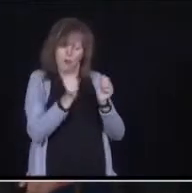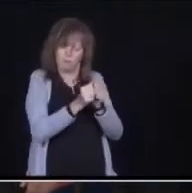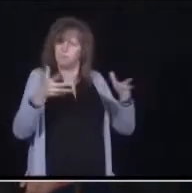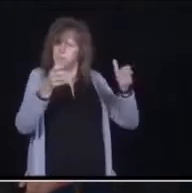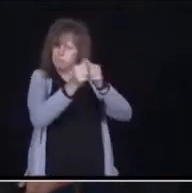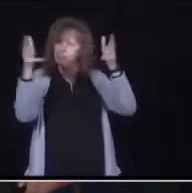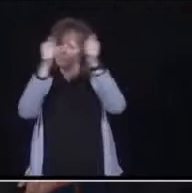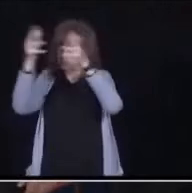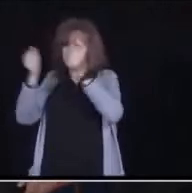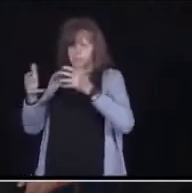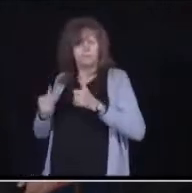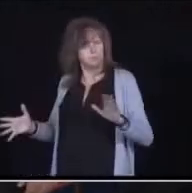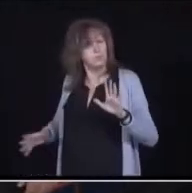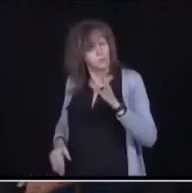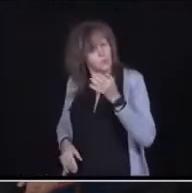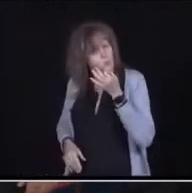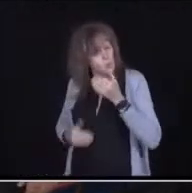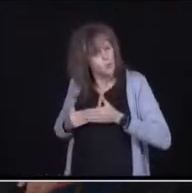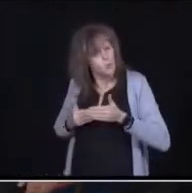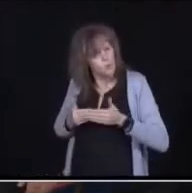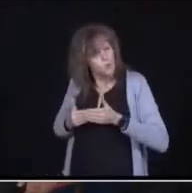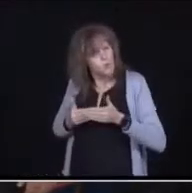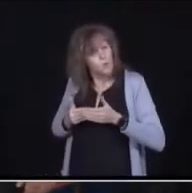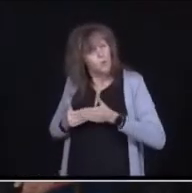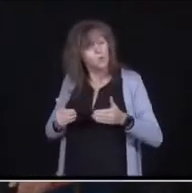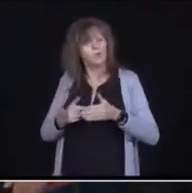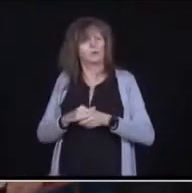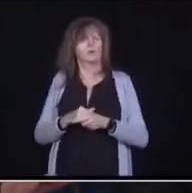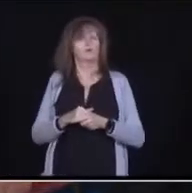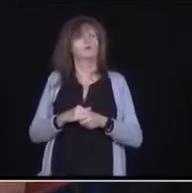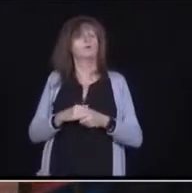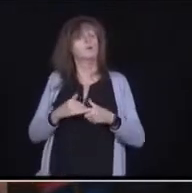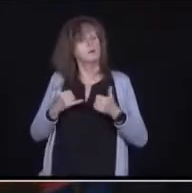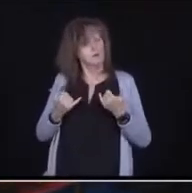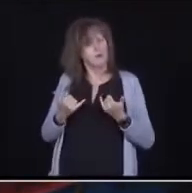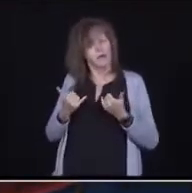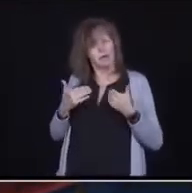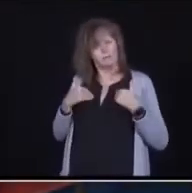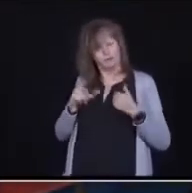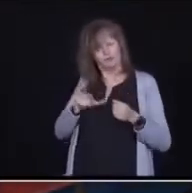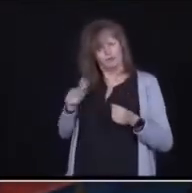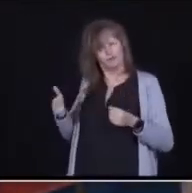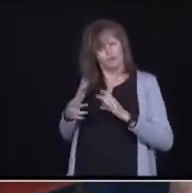to get tested. I'll pass the balance over to Minister Elliott. Thank you.